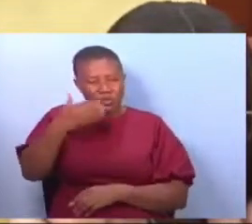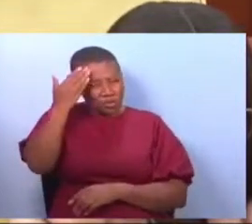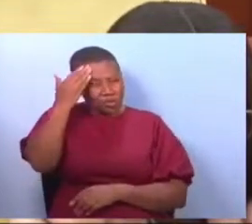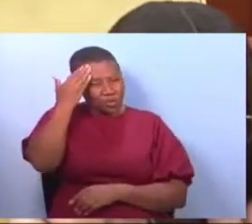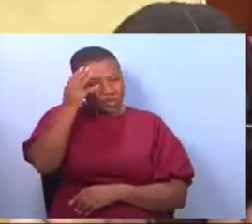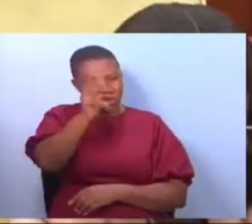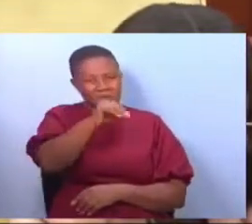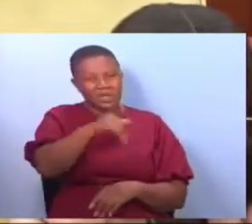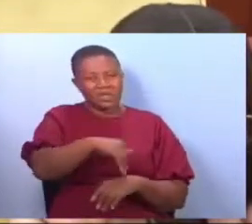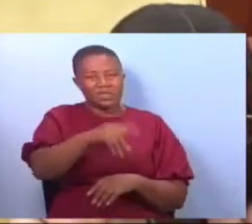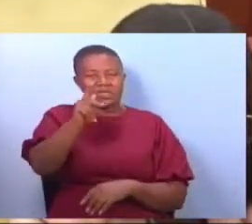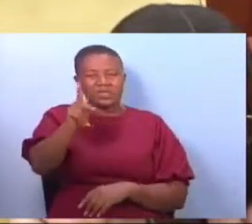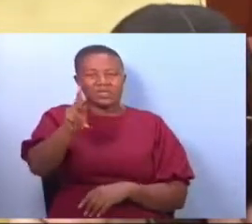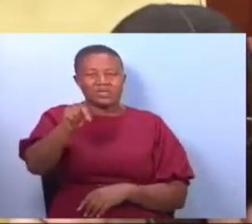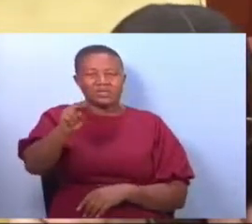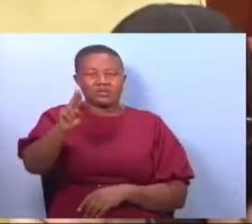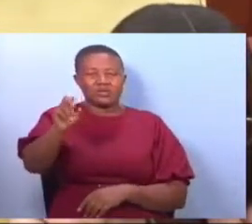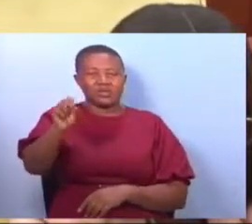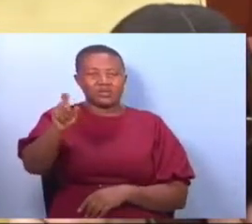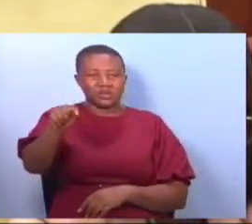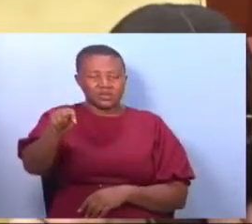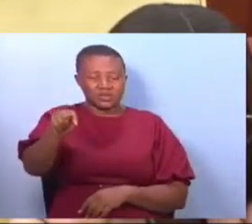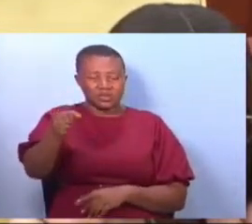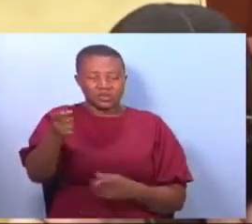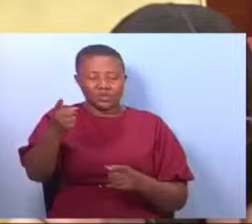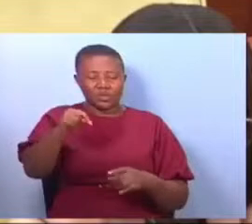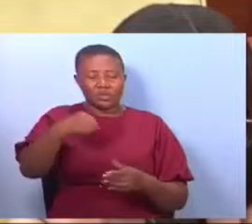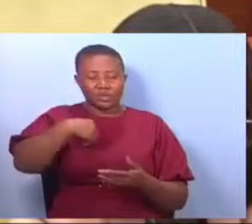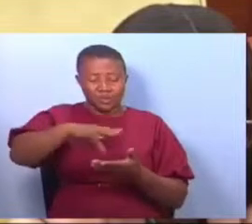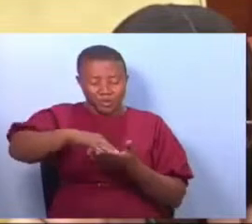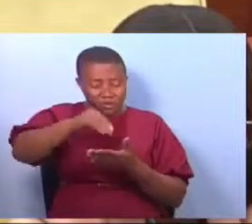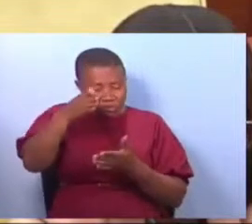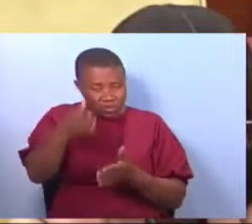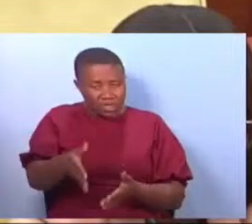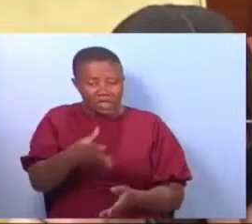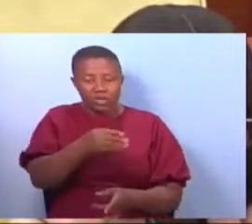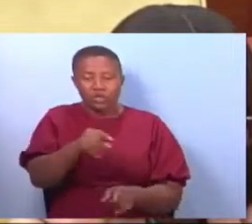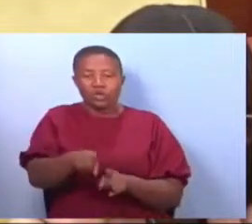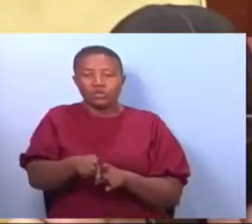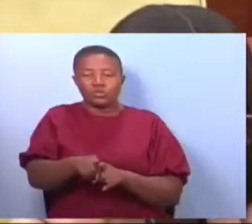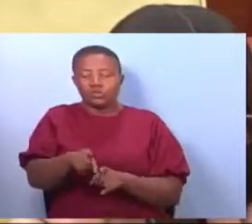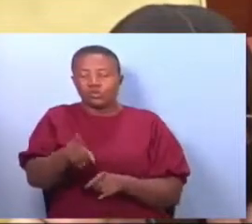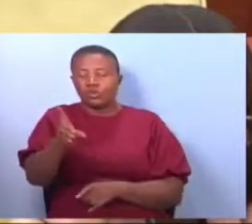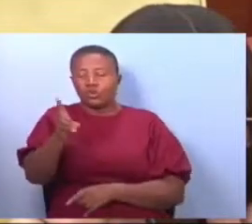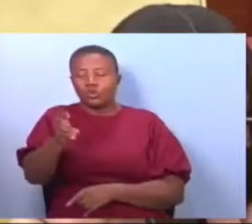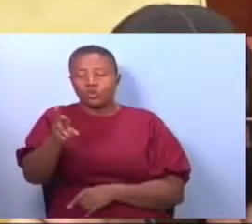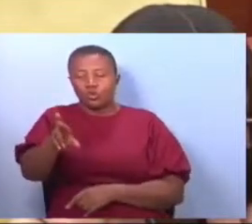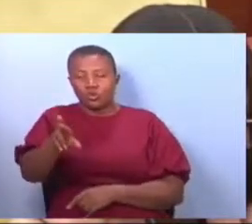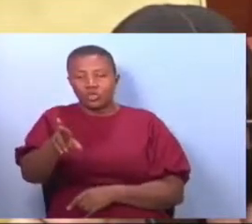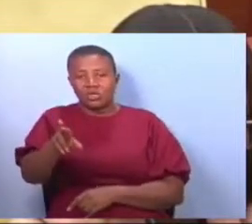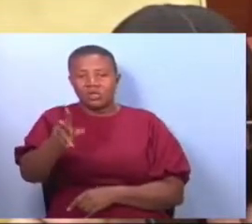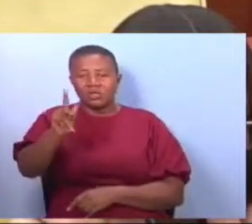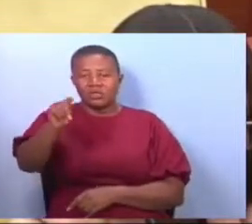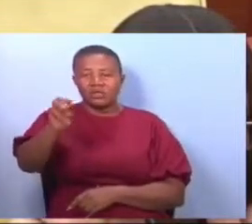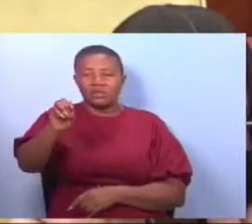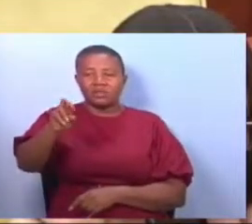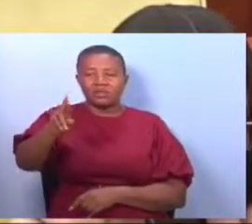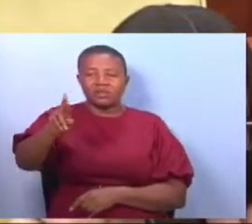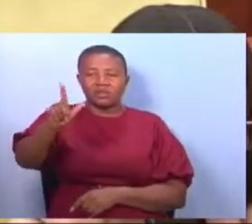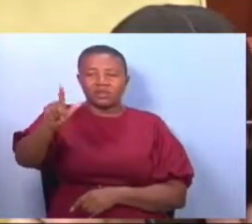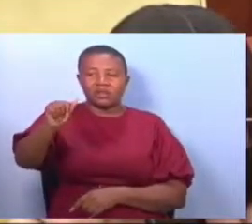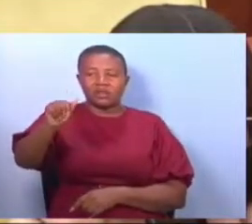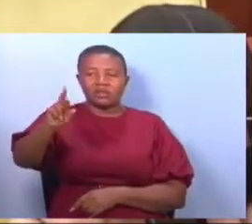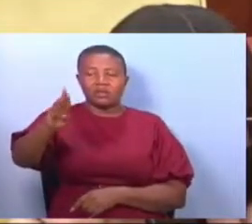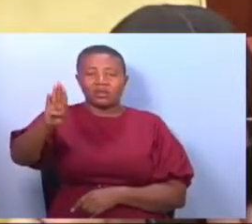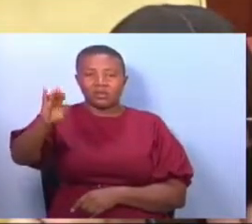KNUST, where I was a student, and then Dr. Labi, Chair Labi, was